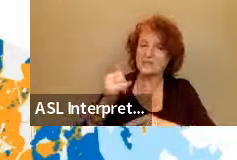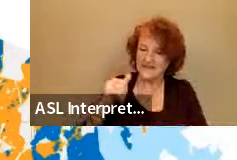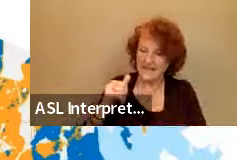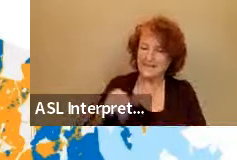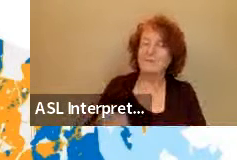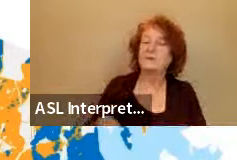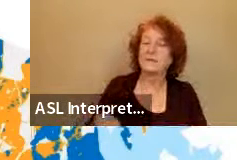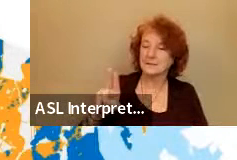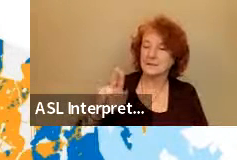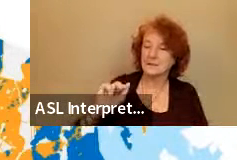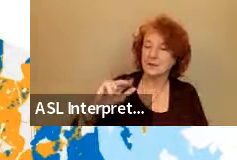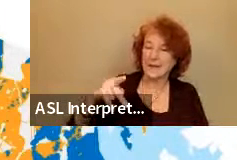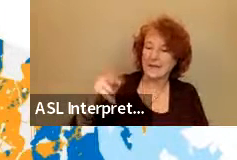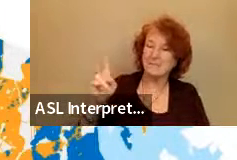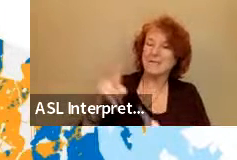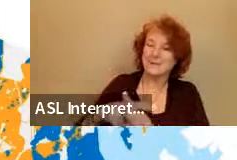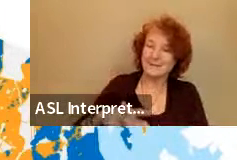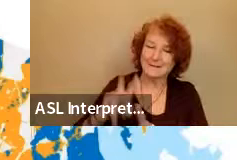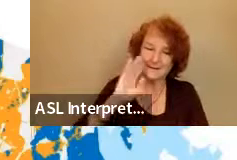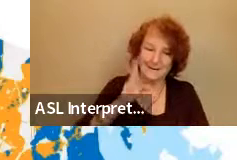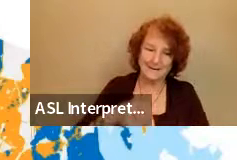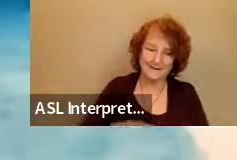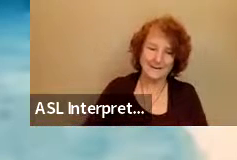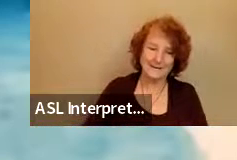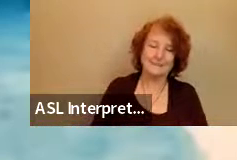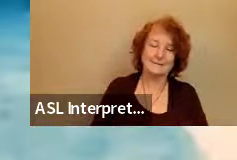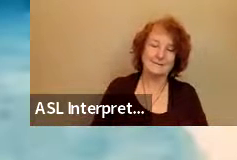apply. Next slide.